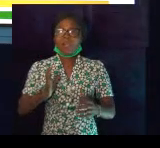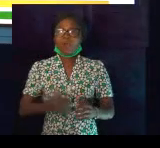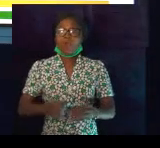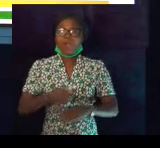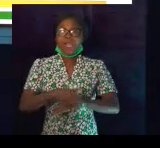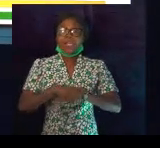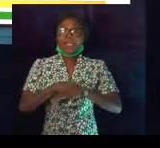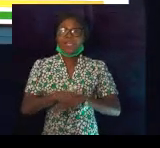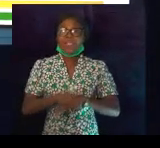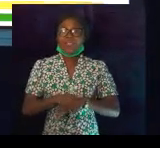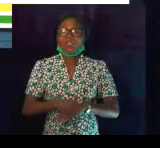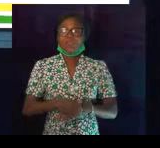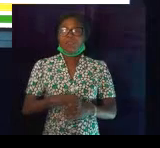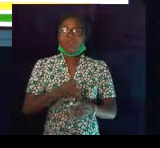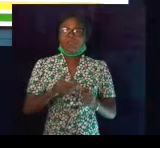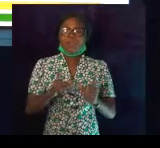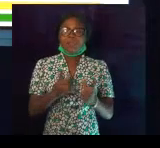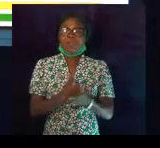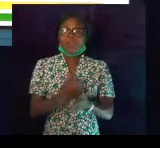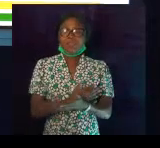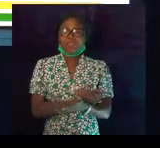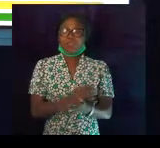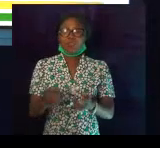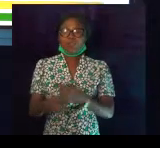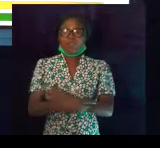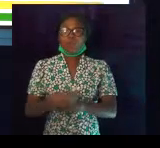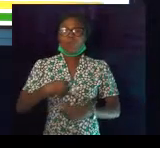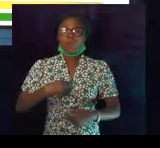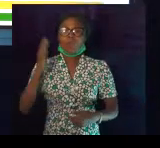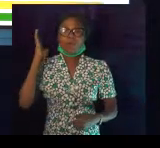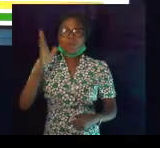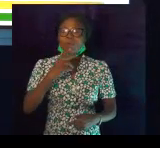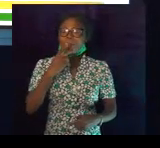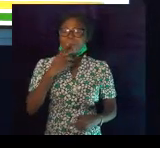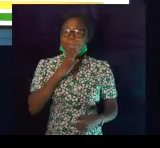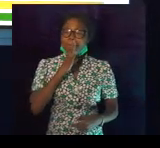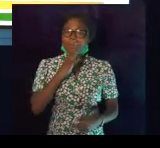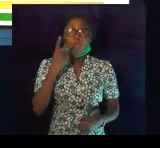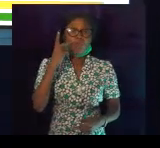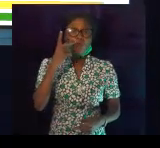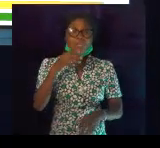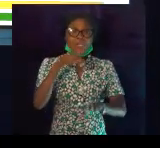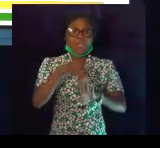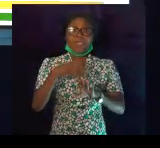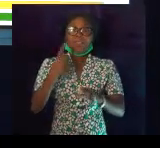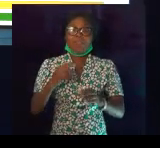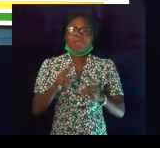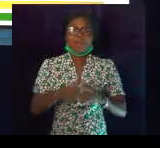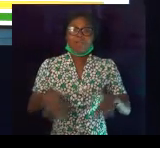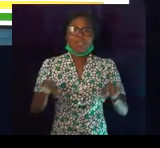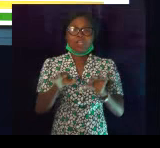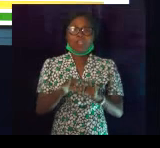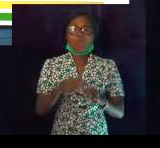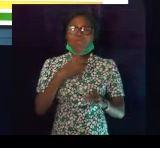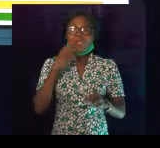In our English studies lesson today, we'll be looking at a very important